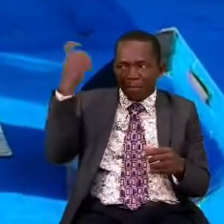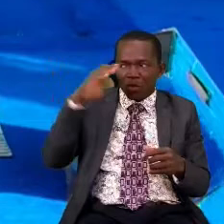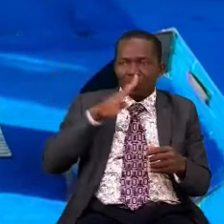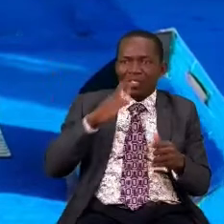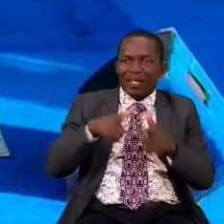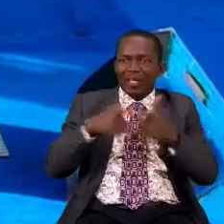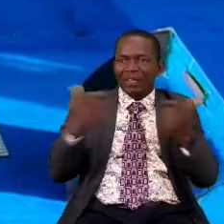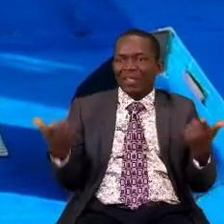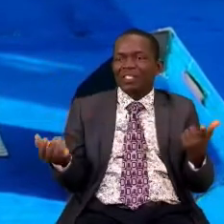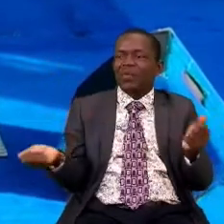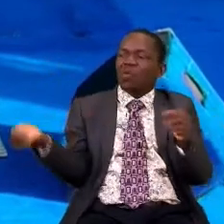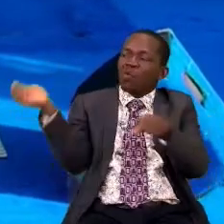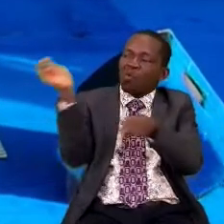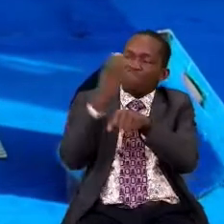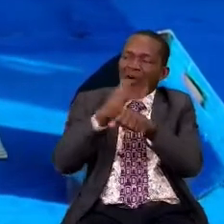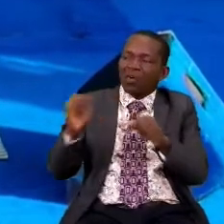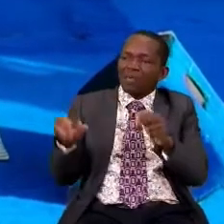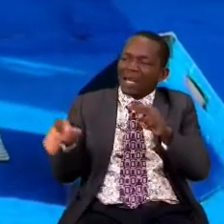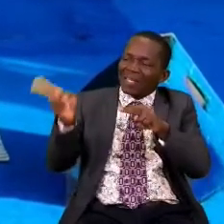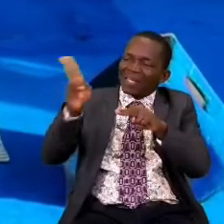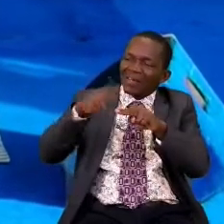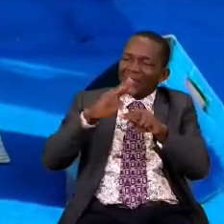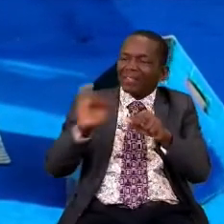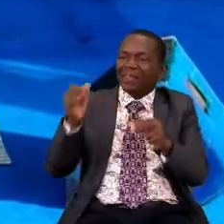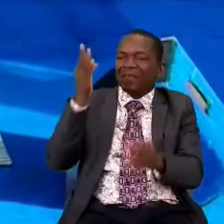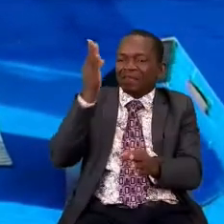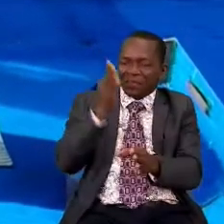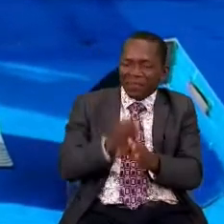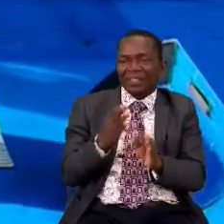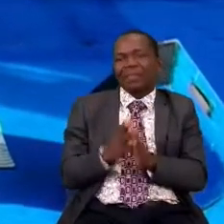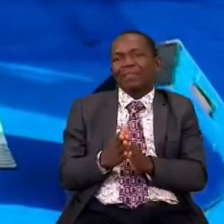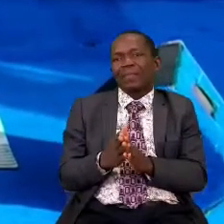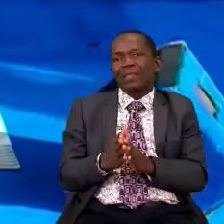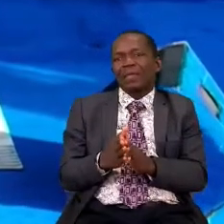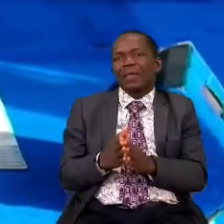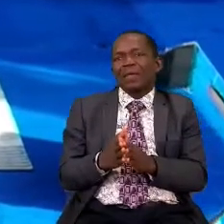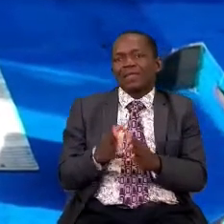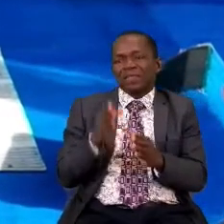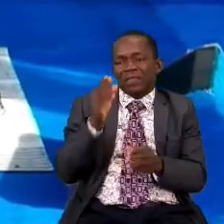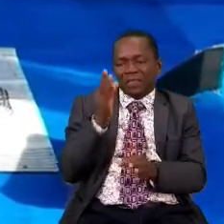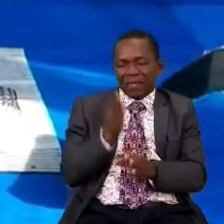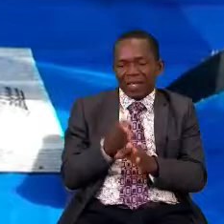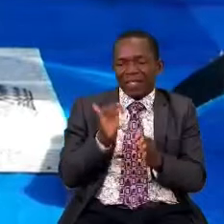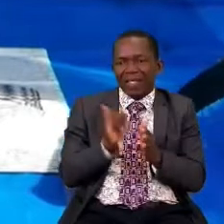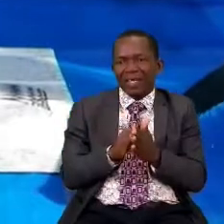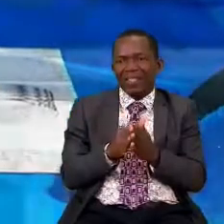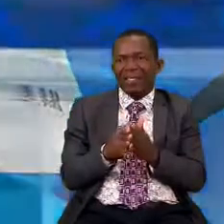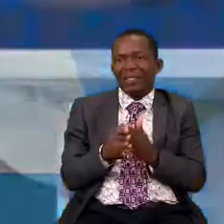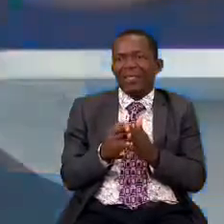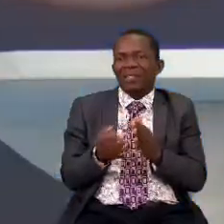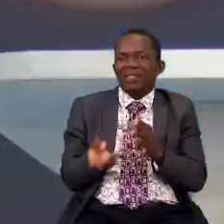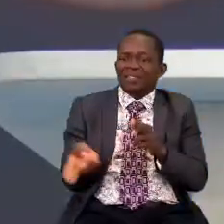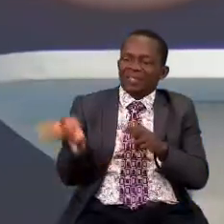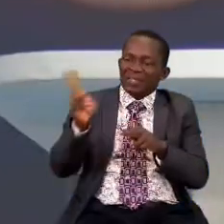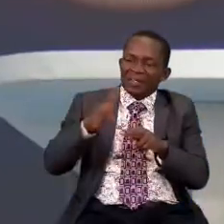peculiarities of the past, because it's a new day now. It's a new time now. That's why your faith needs to be